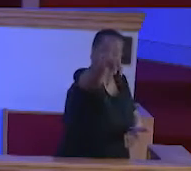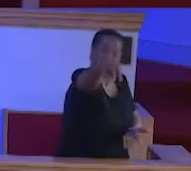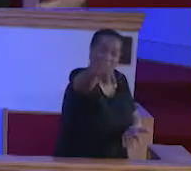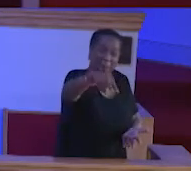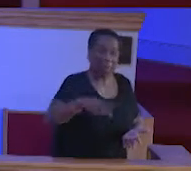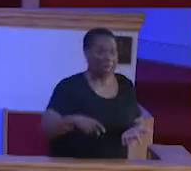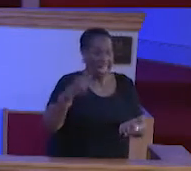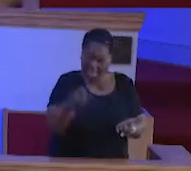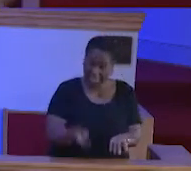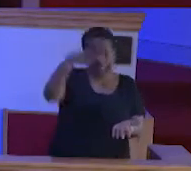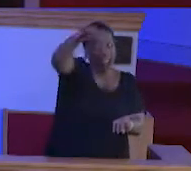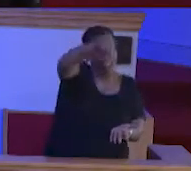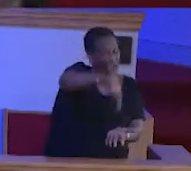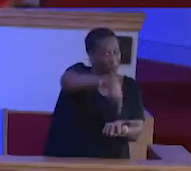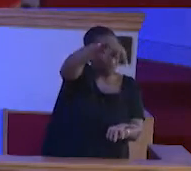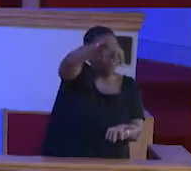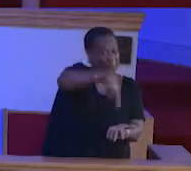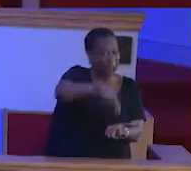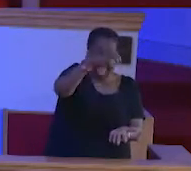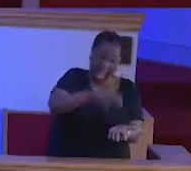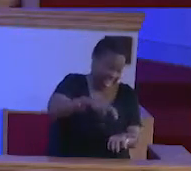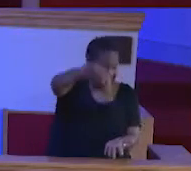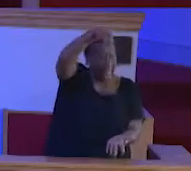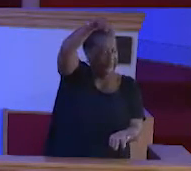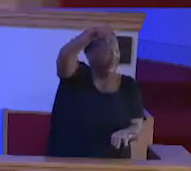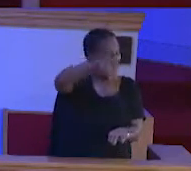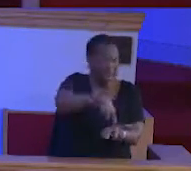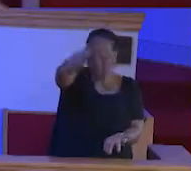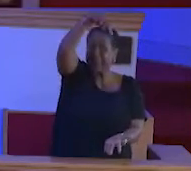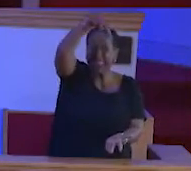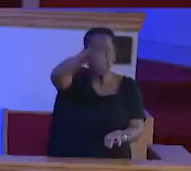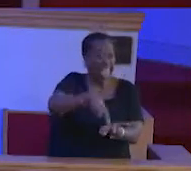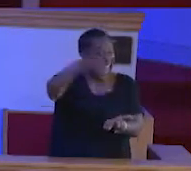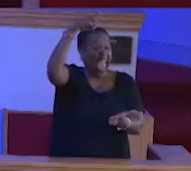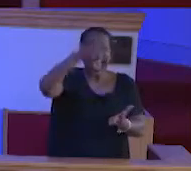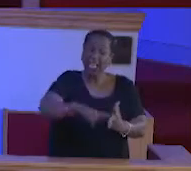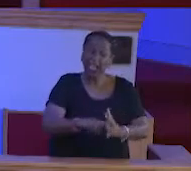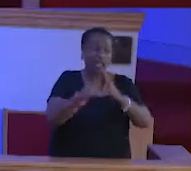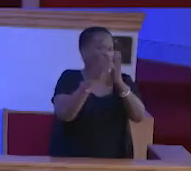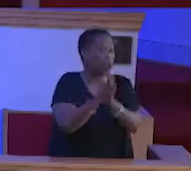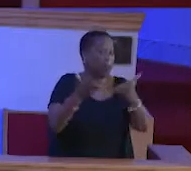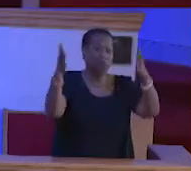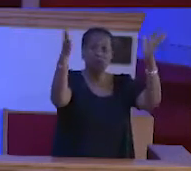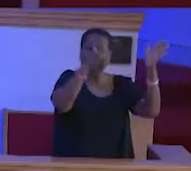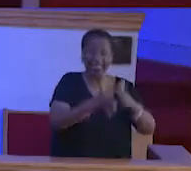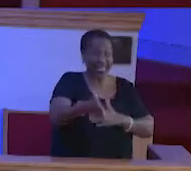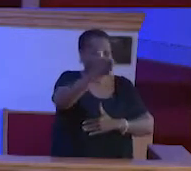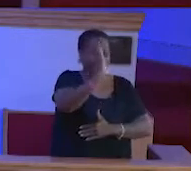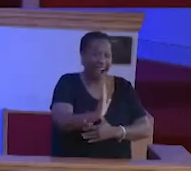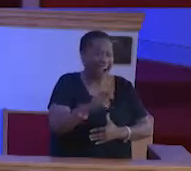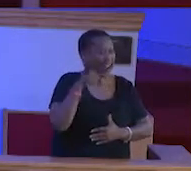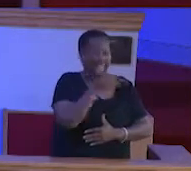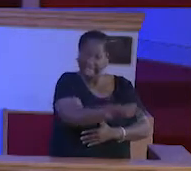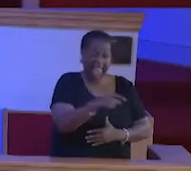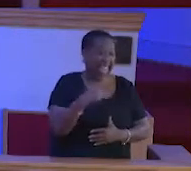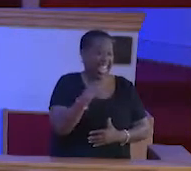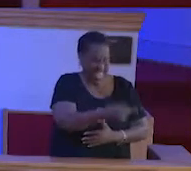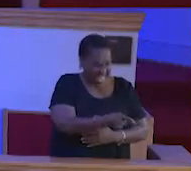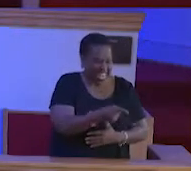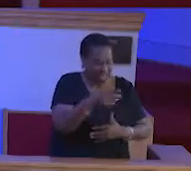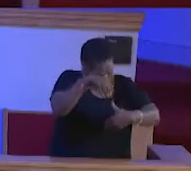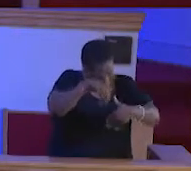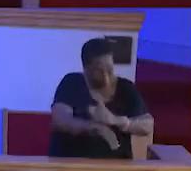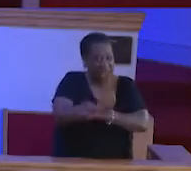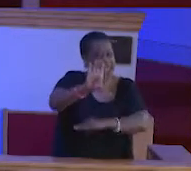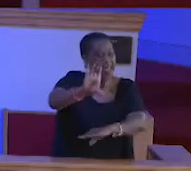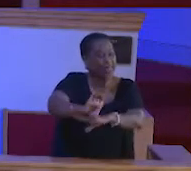He jumped and he leaped and he started praising God. And he went into the